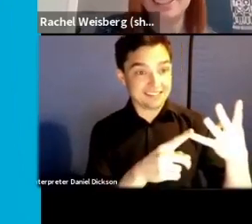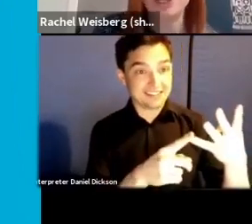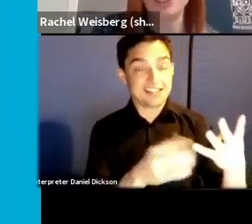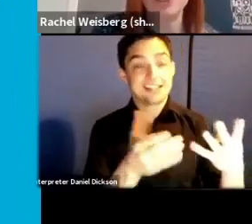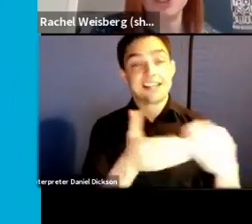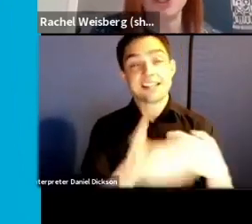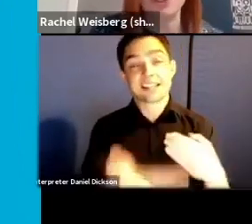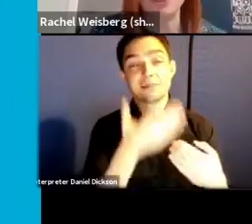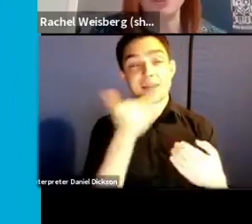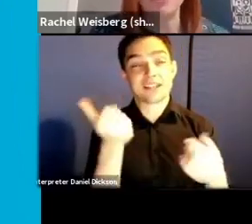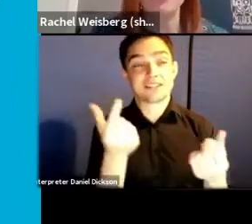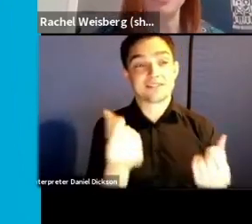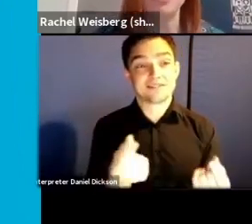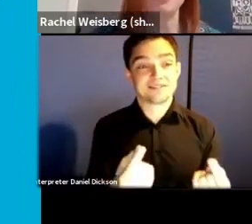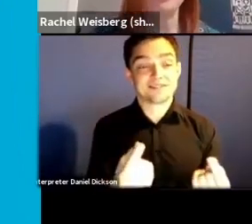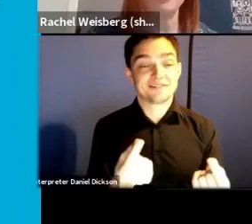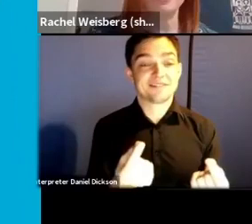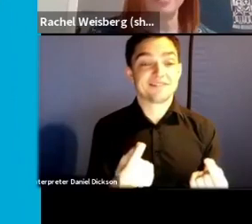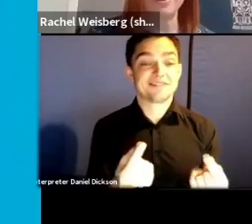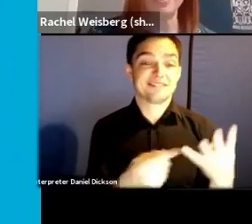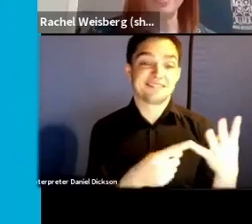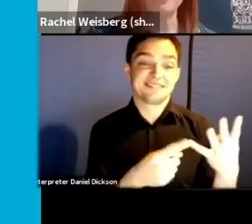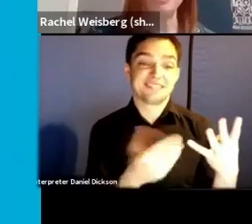best suggestion